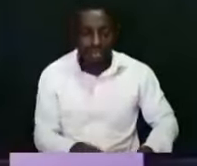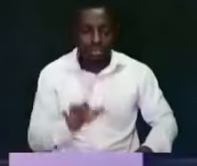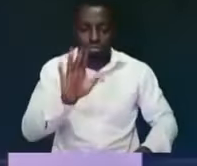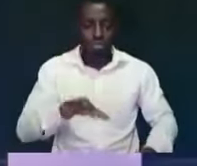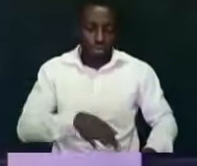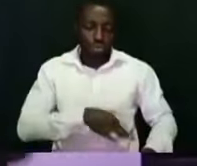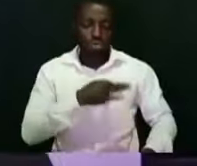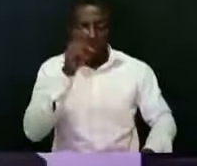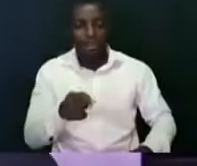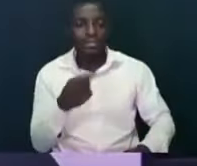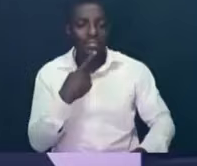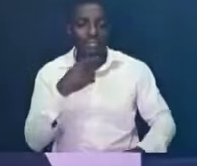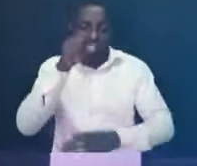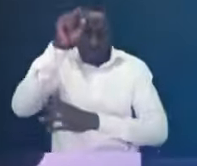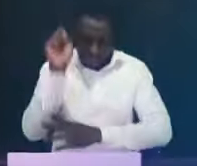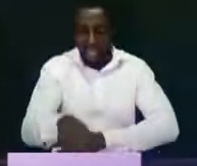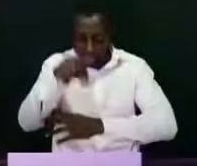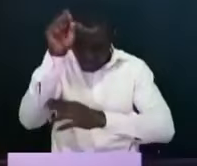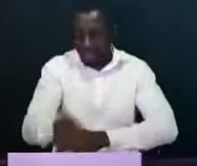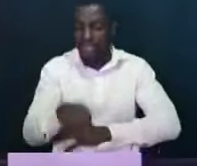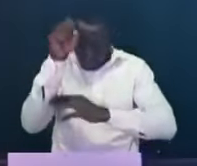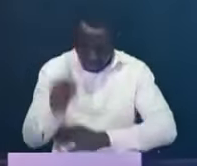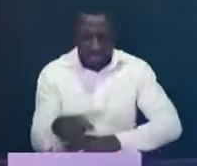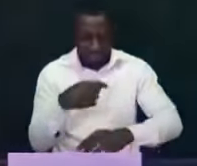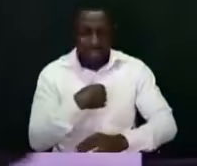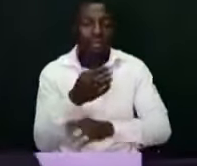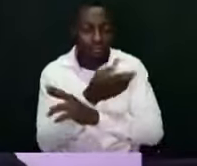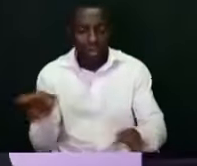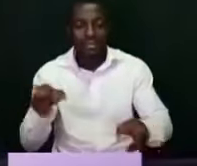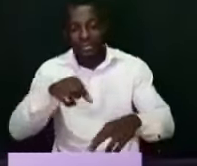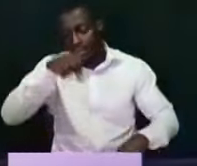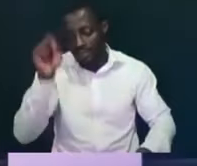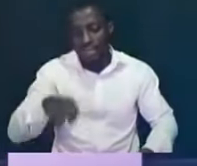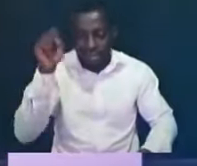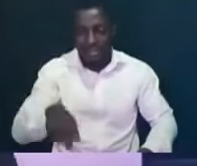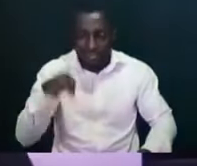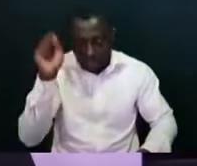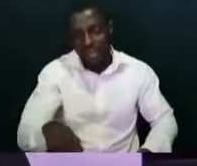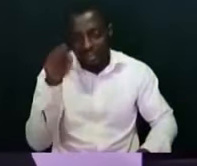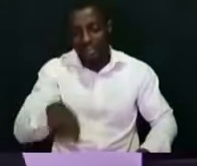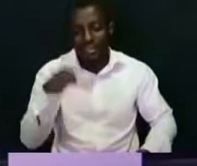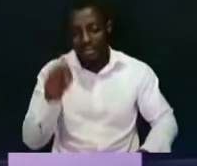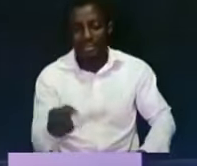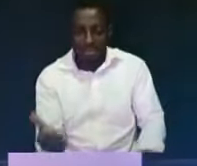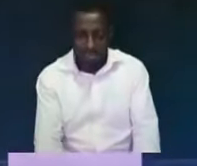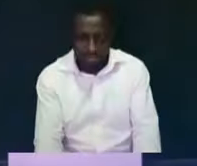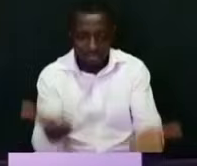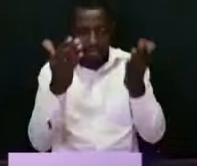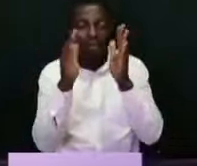soul tonight say yes pray that your soul will say yes to the Lord shall rise and